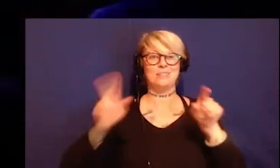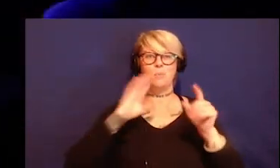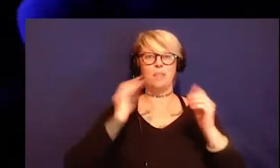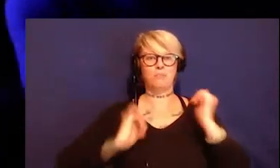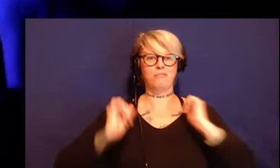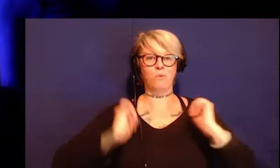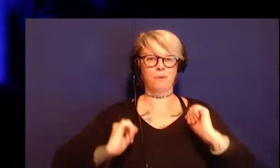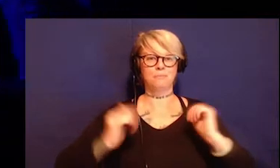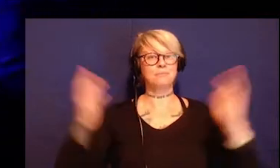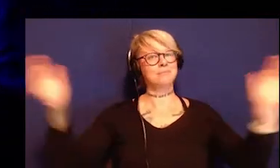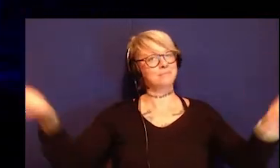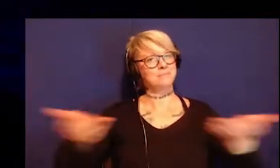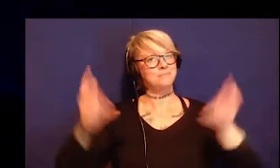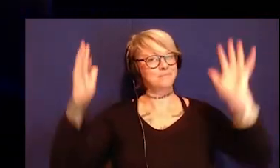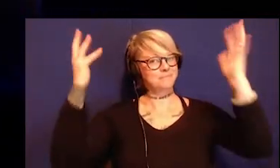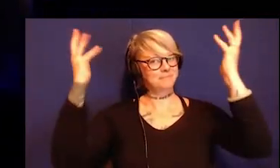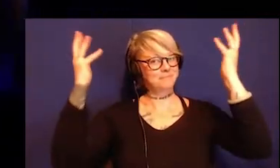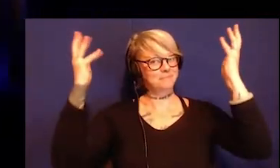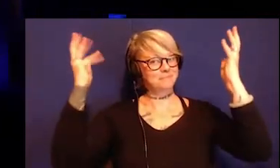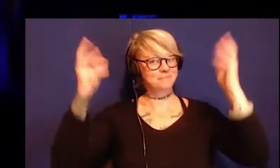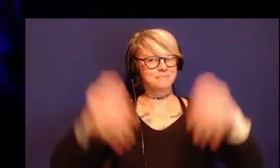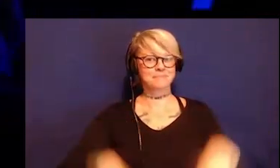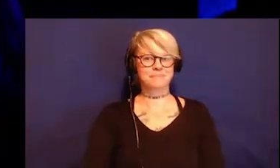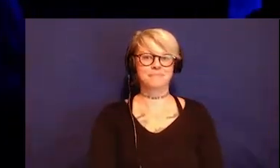And more. Give it up for Laura and Anna.